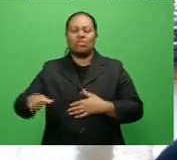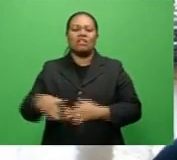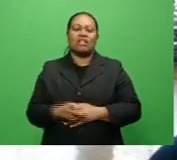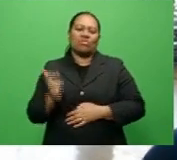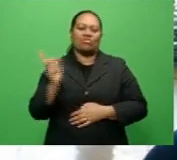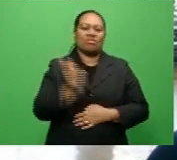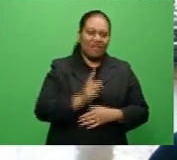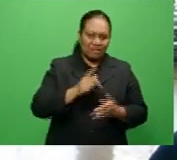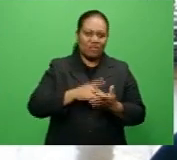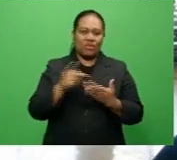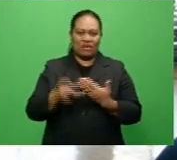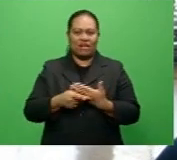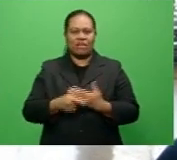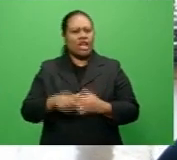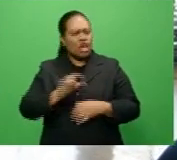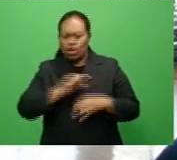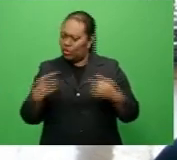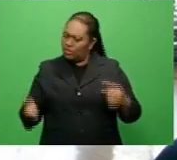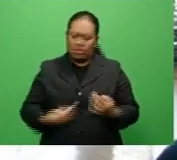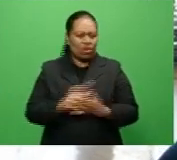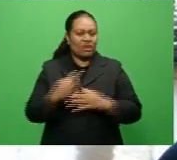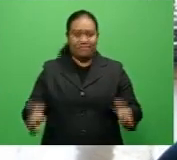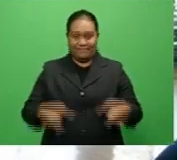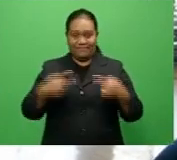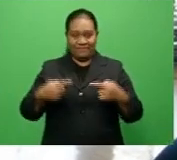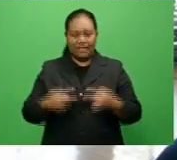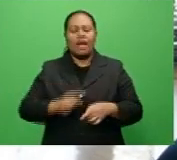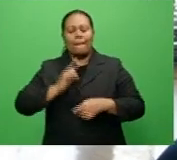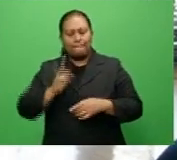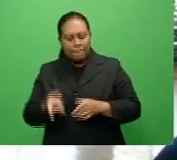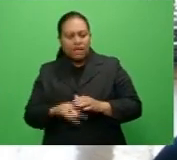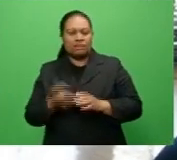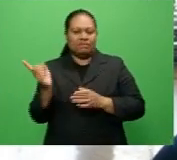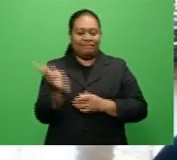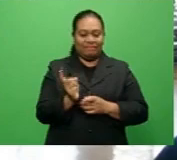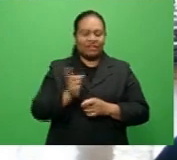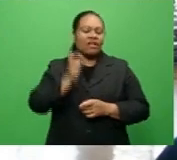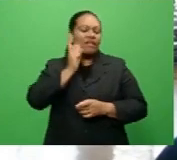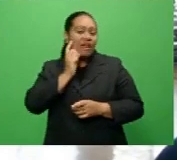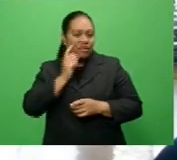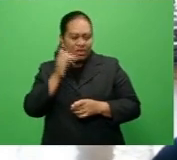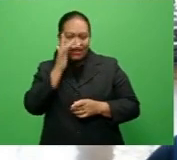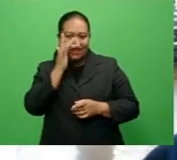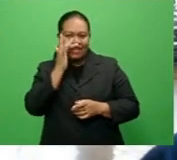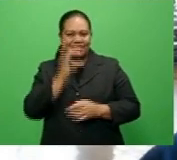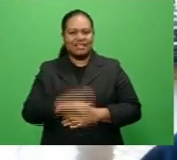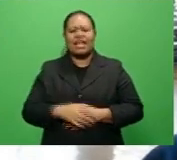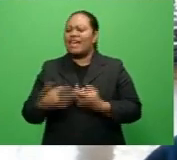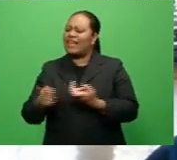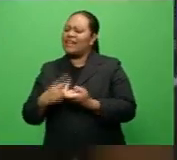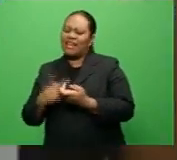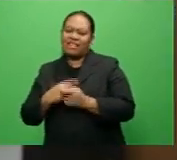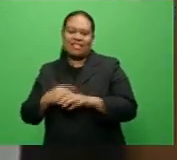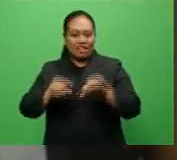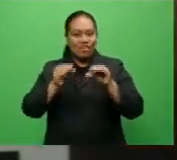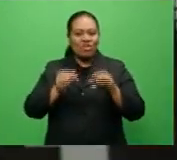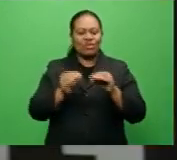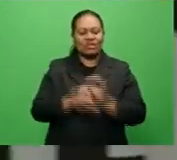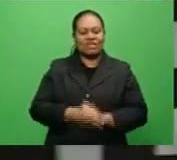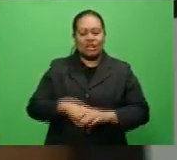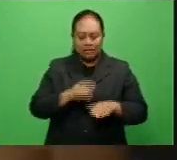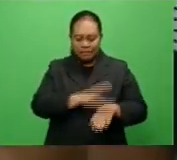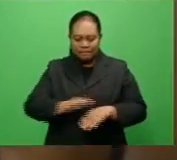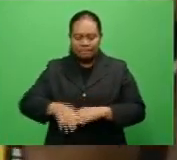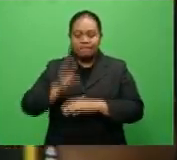Like it's not only for competition, it's for just for kids having fun and learning more skills from the other coaches. Basketball will